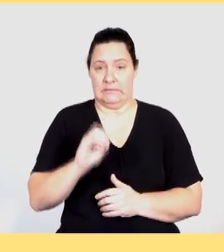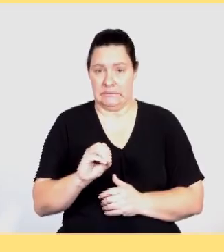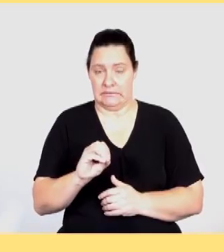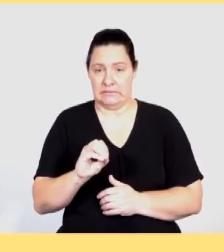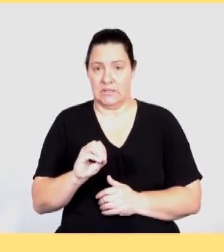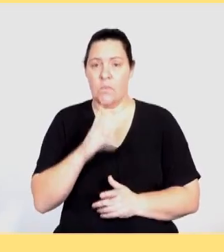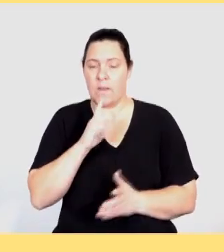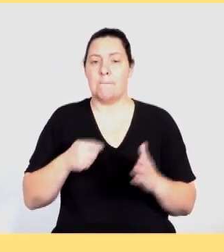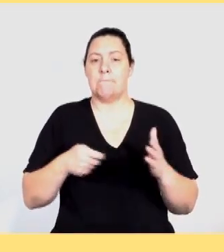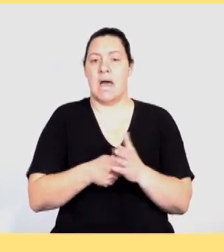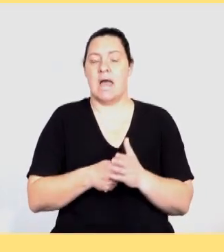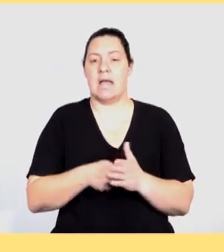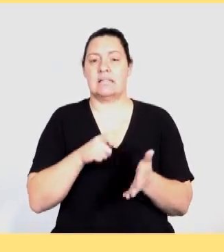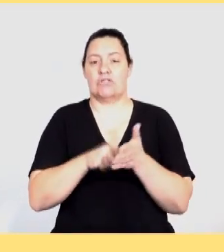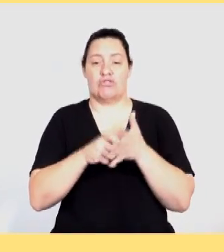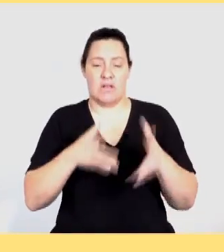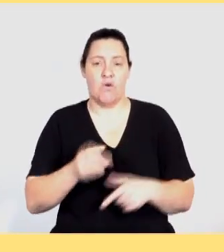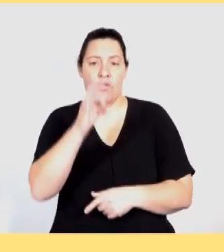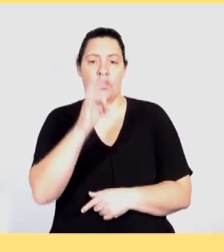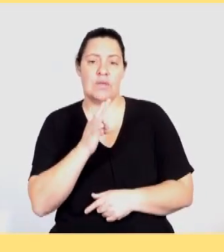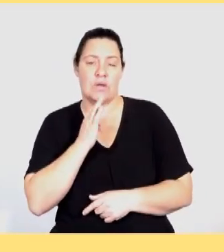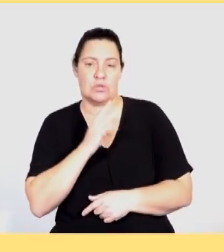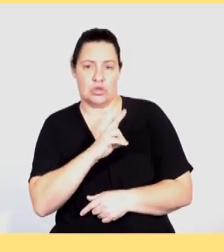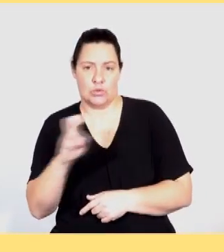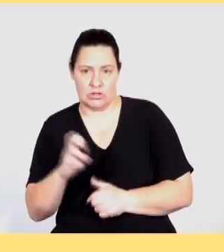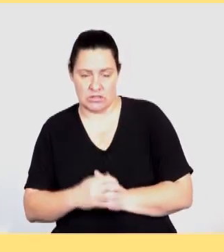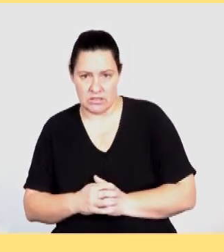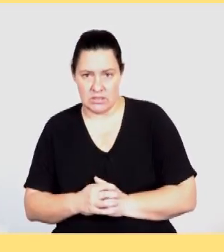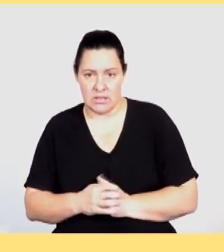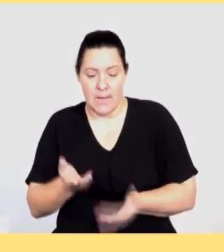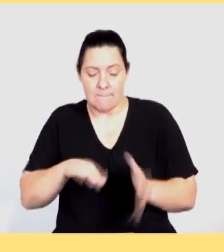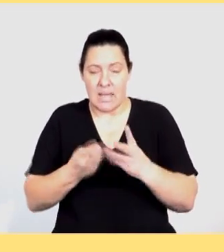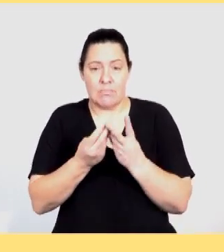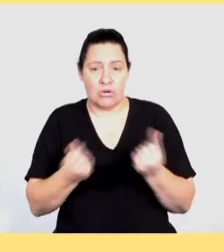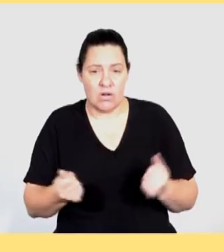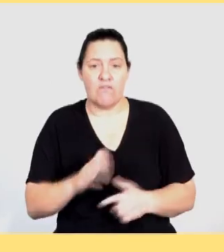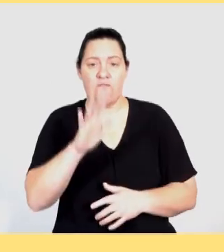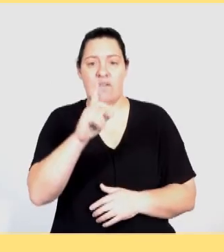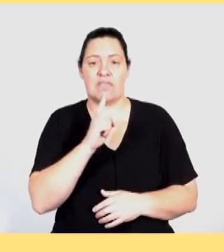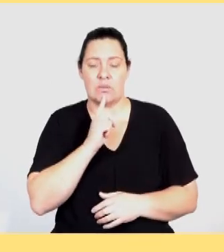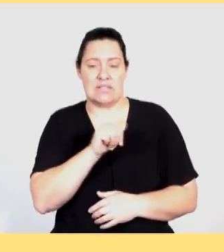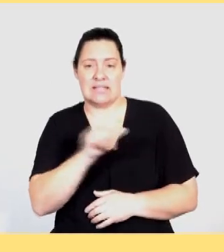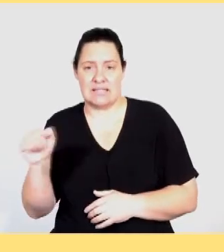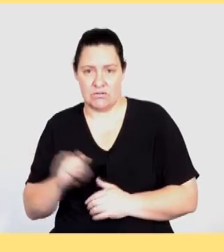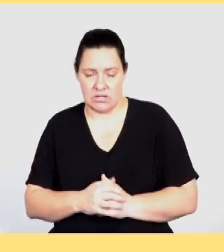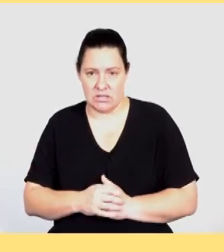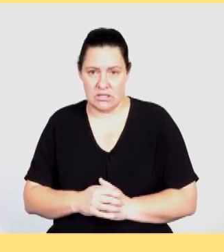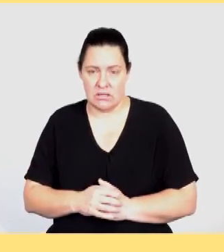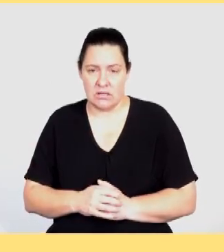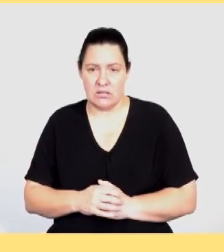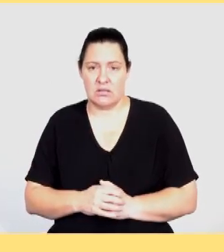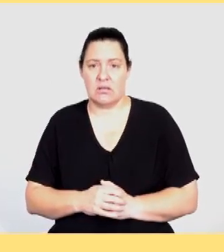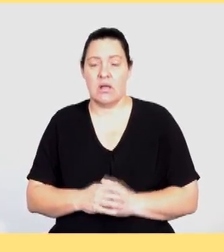the 20th, we purchased stationery for 3,200 and packing materials for